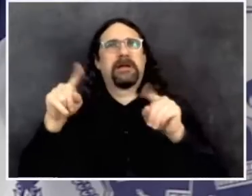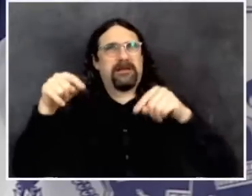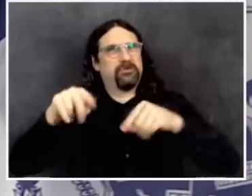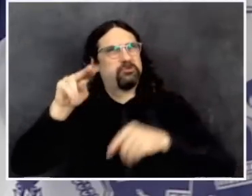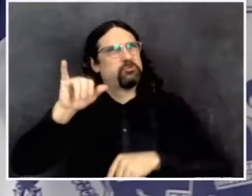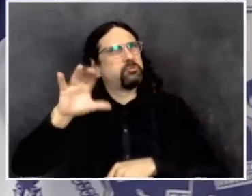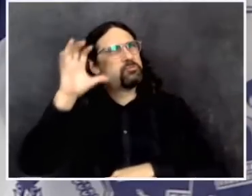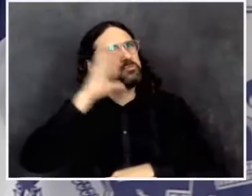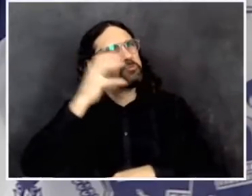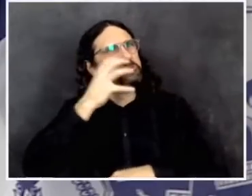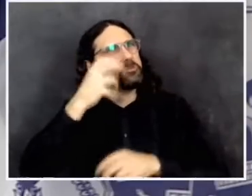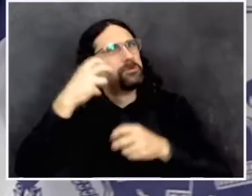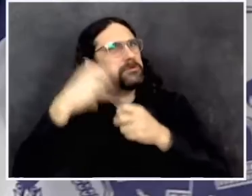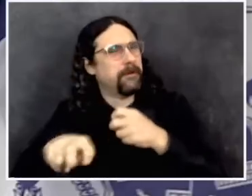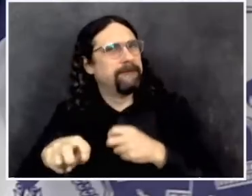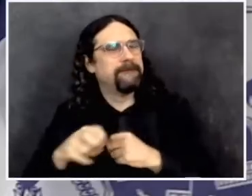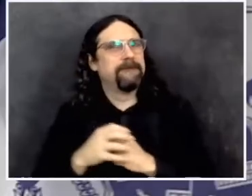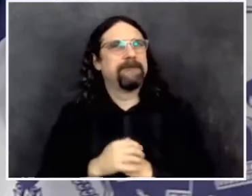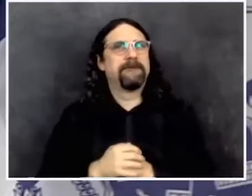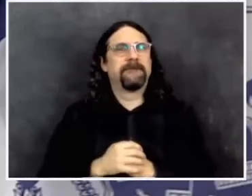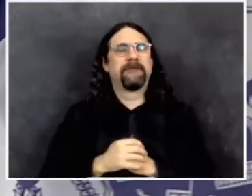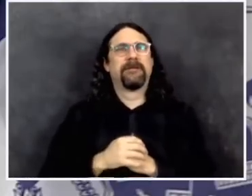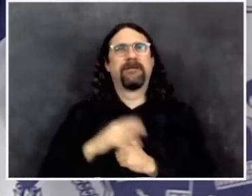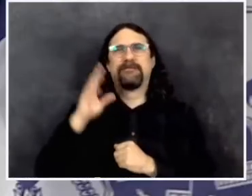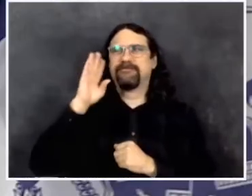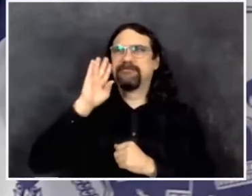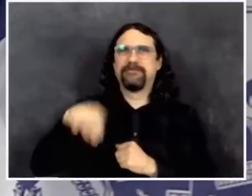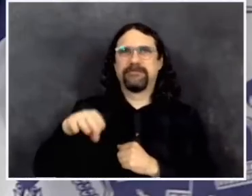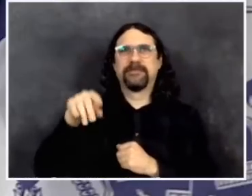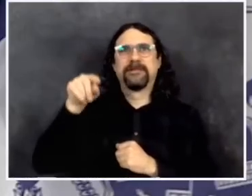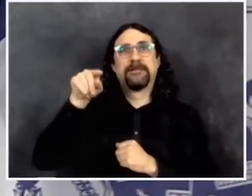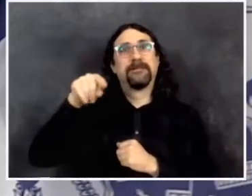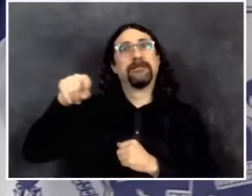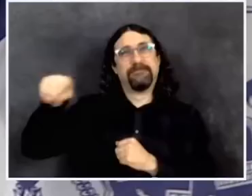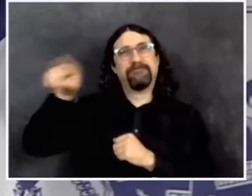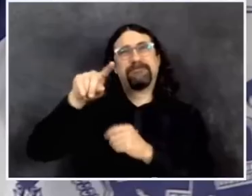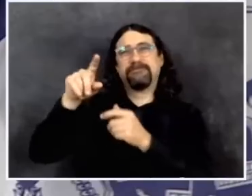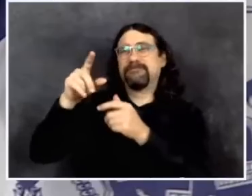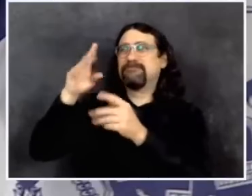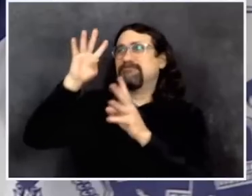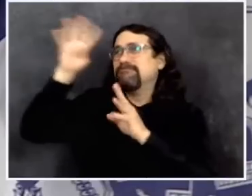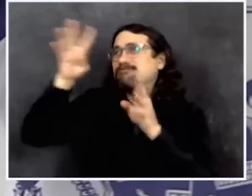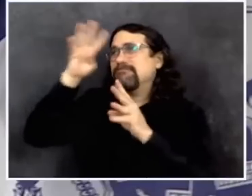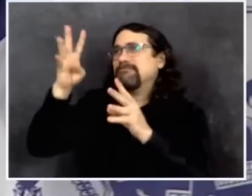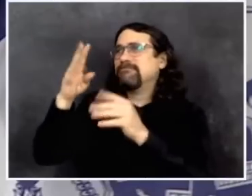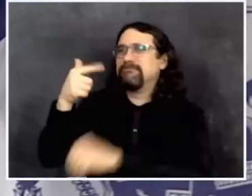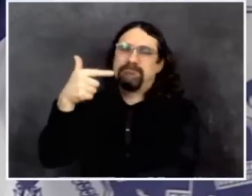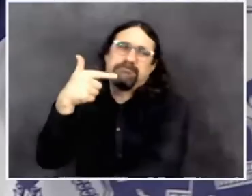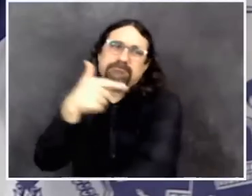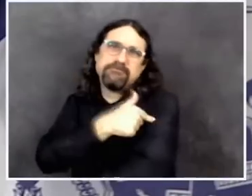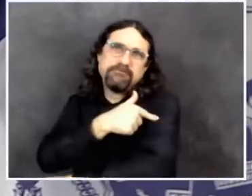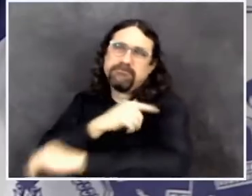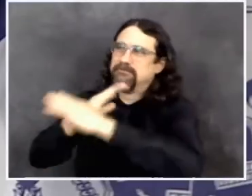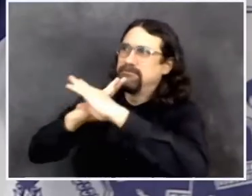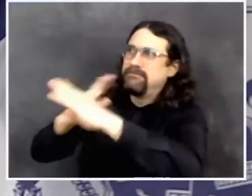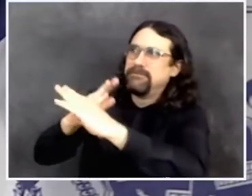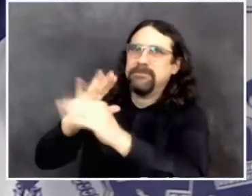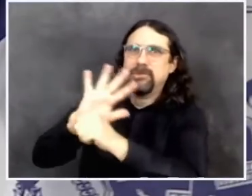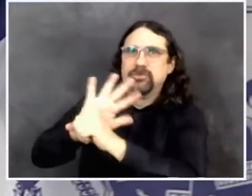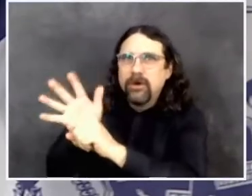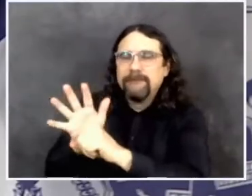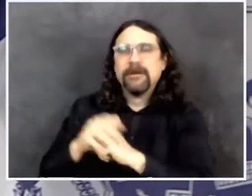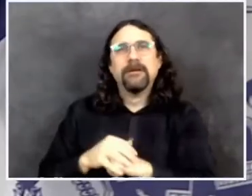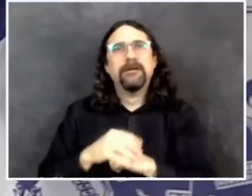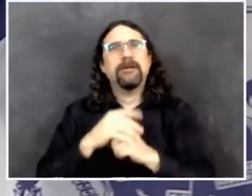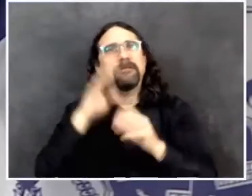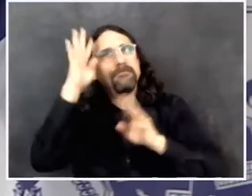back. We got a long way to go. But the fact that we're seeing any improvement at all is because of you. Now you're